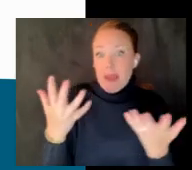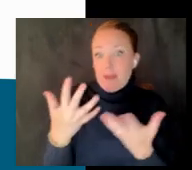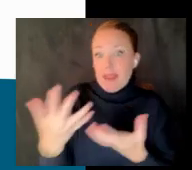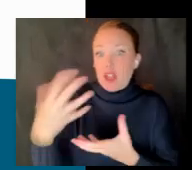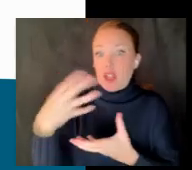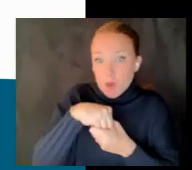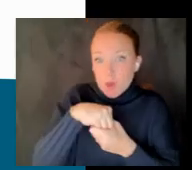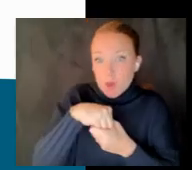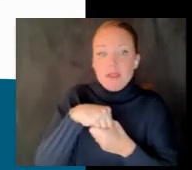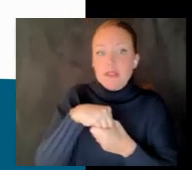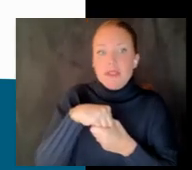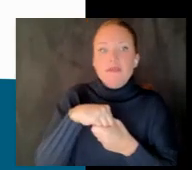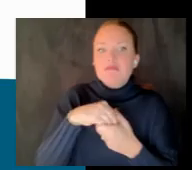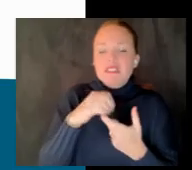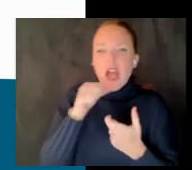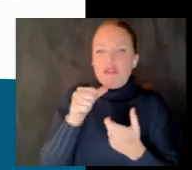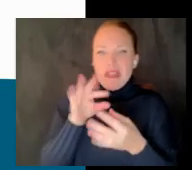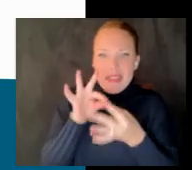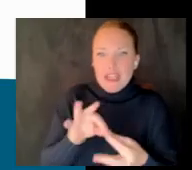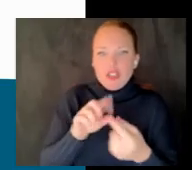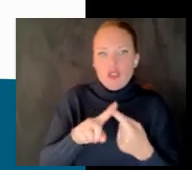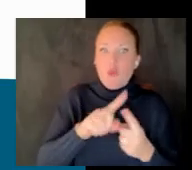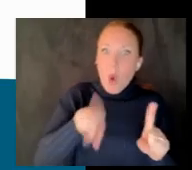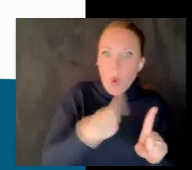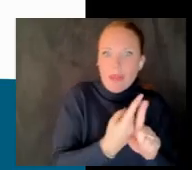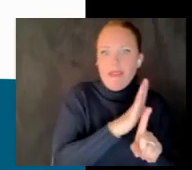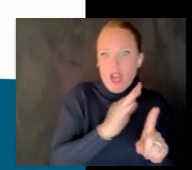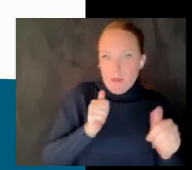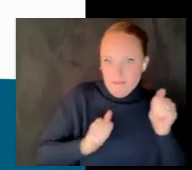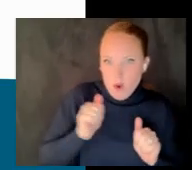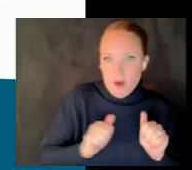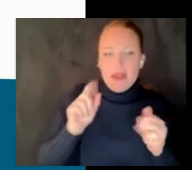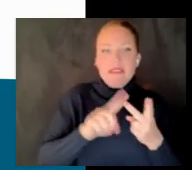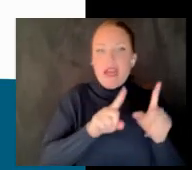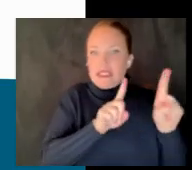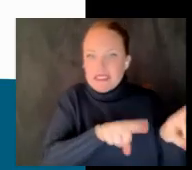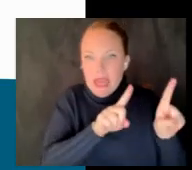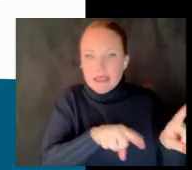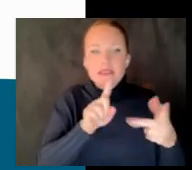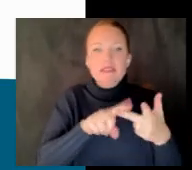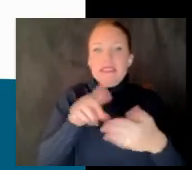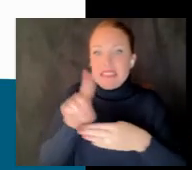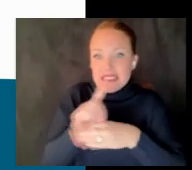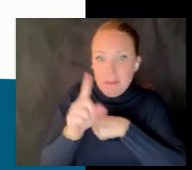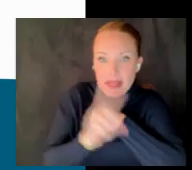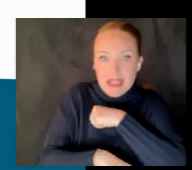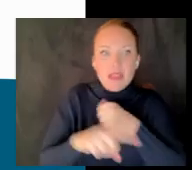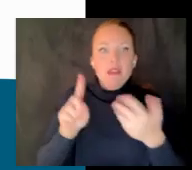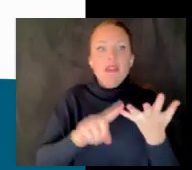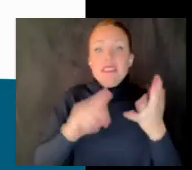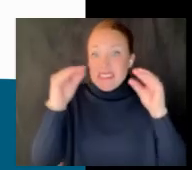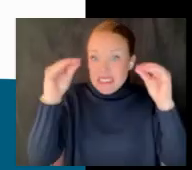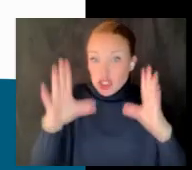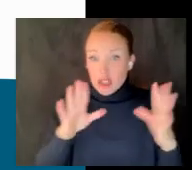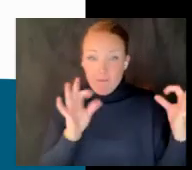again is not limited to, student performance, student attendance, discipline, teacher-provided input, parental input,